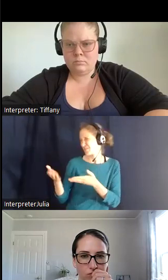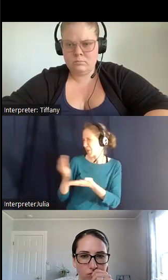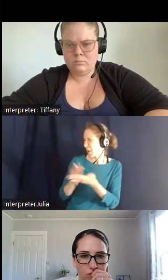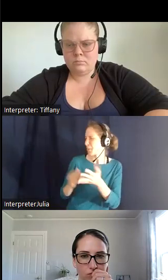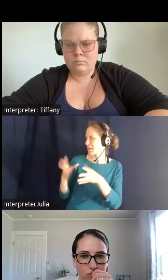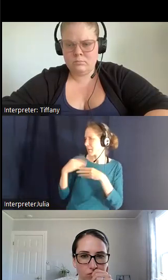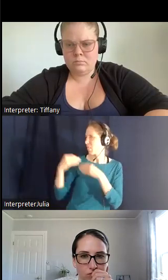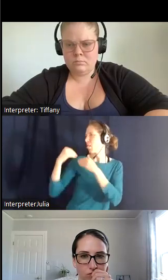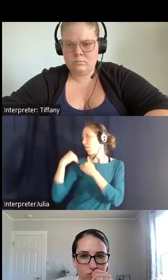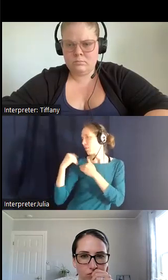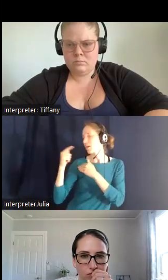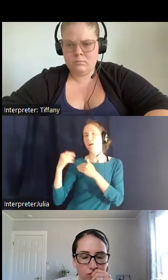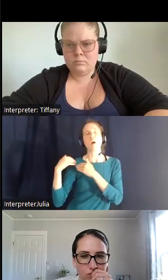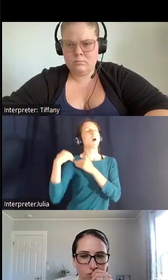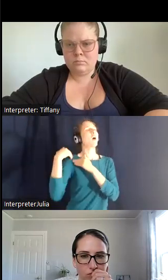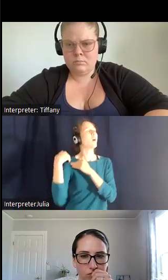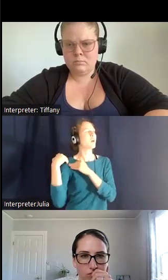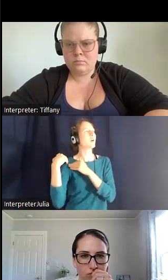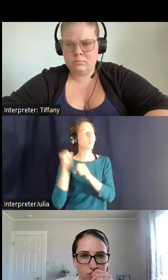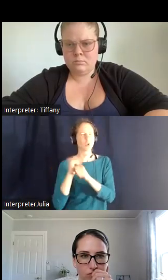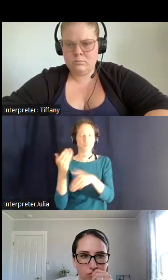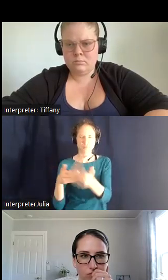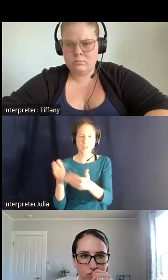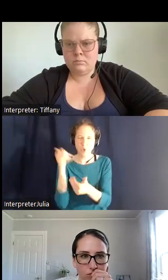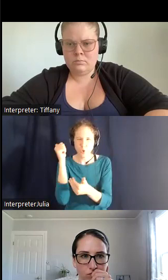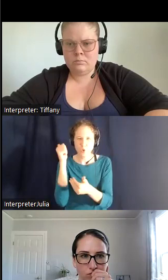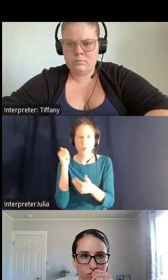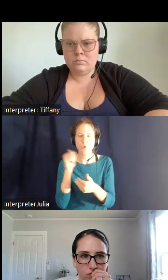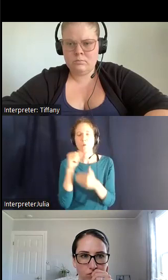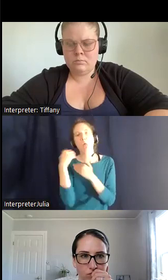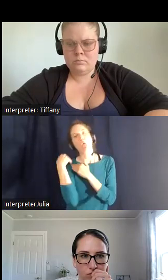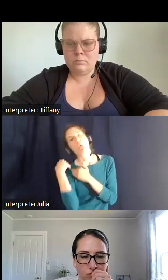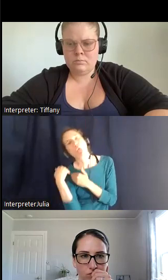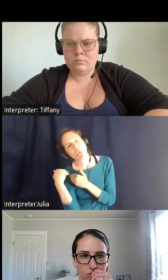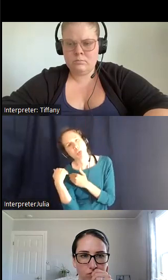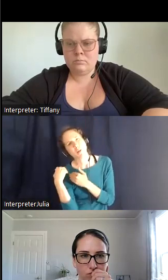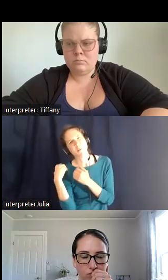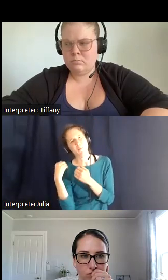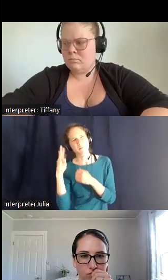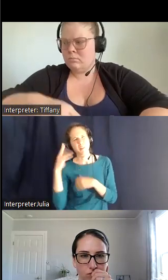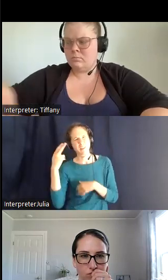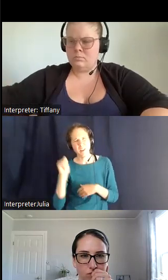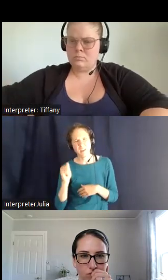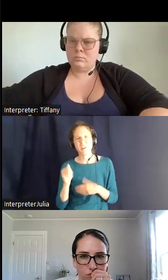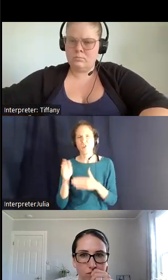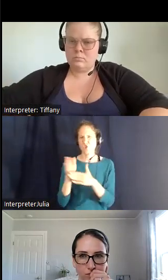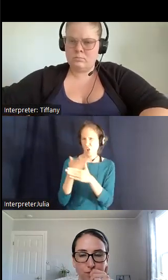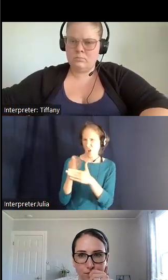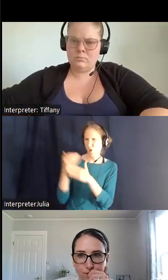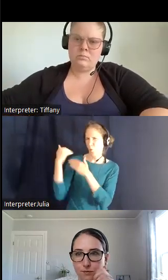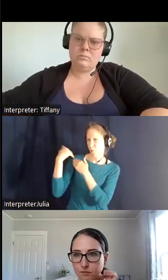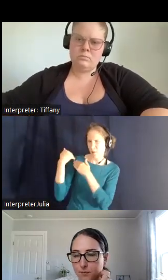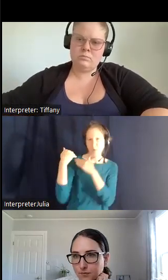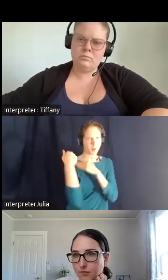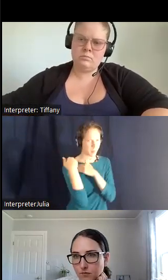importantly here, not layer that on top of one another just to create burden and